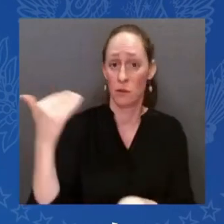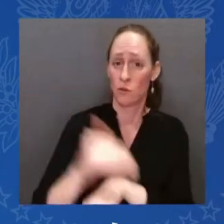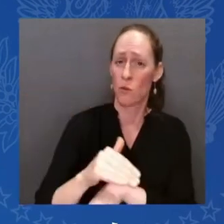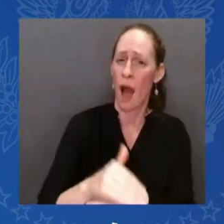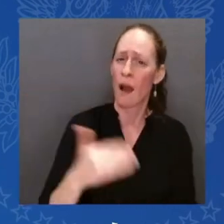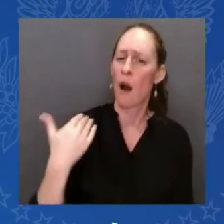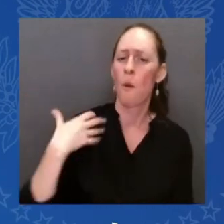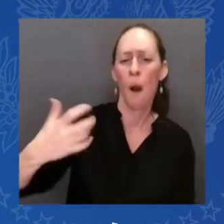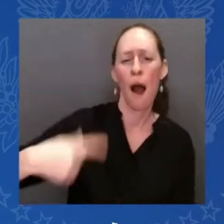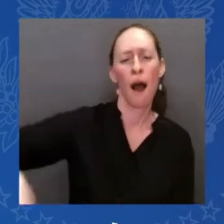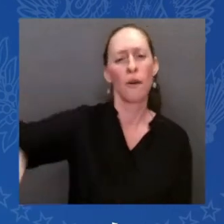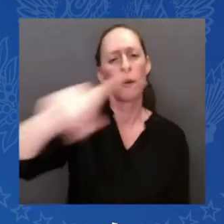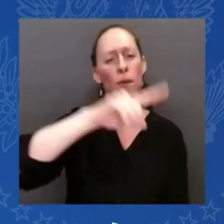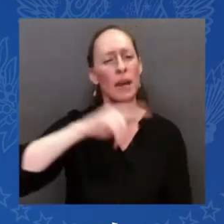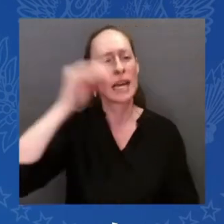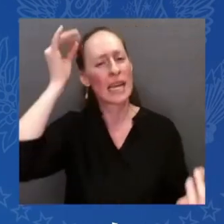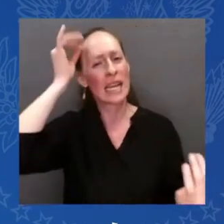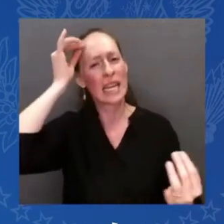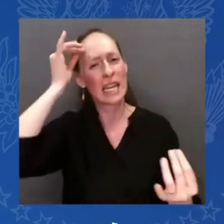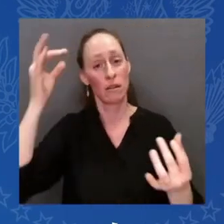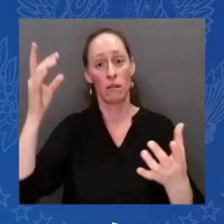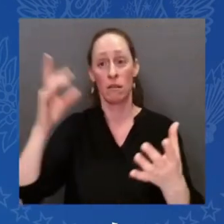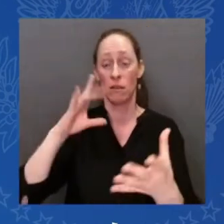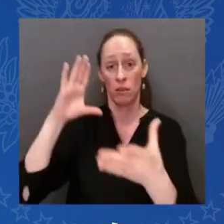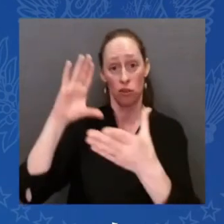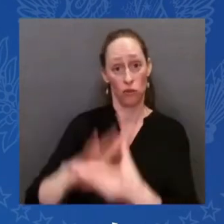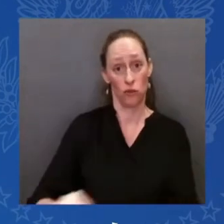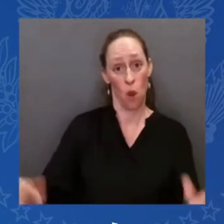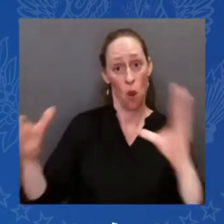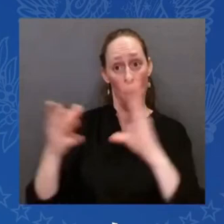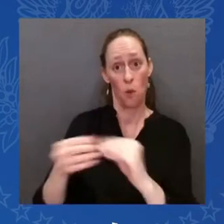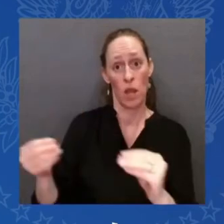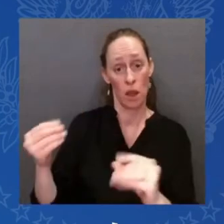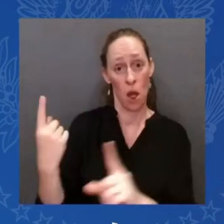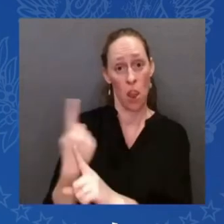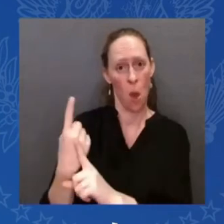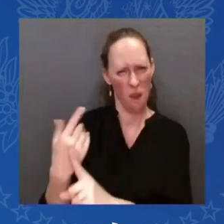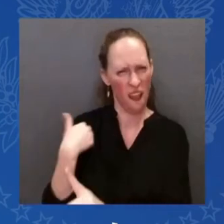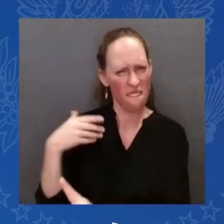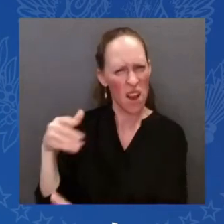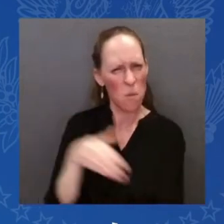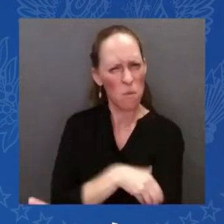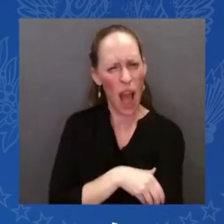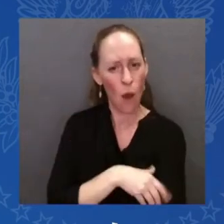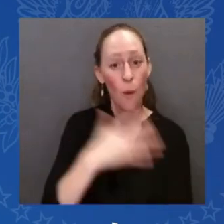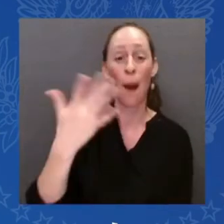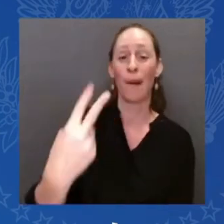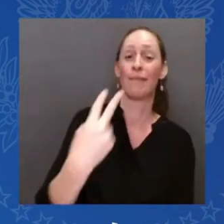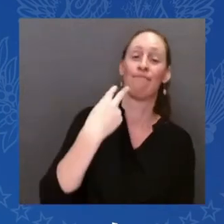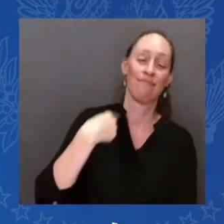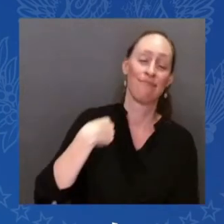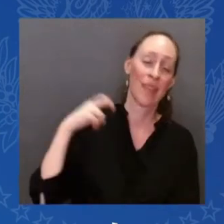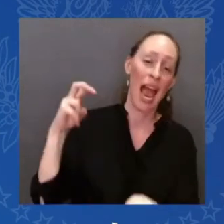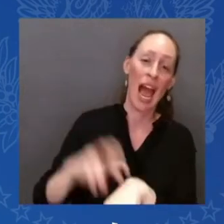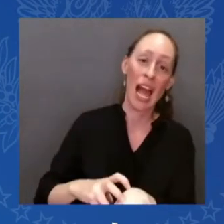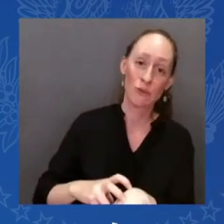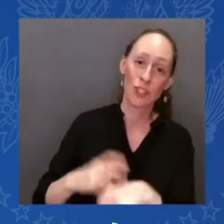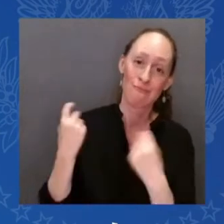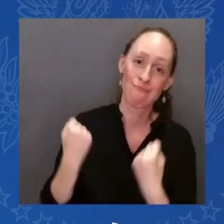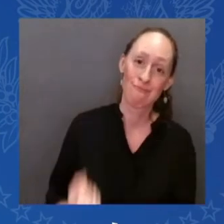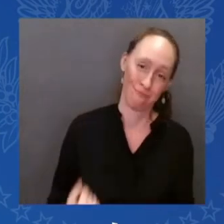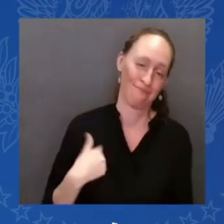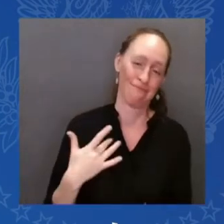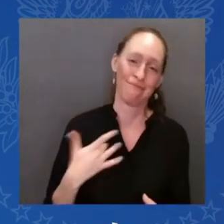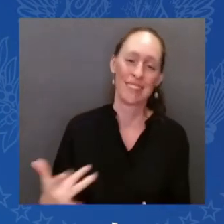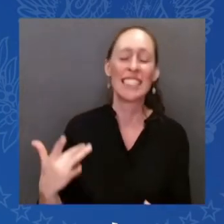dignity. I mean it sincerely. Maybe it's because I'm Irish, I think that. But by the way, I'm always quoting Irish poets.